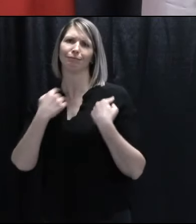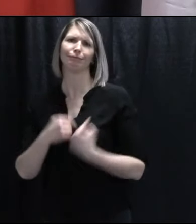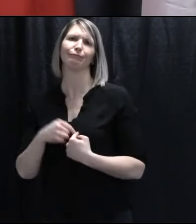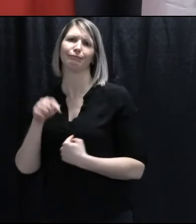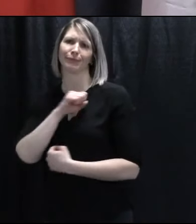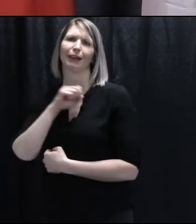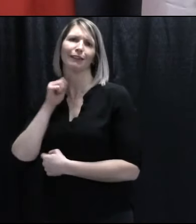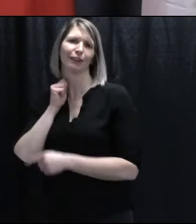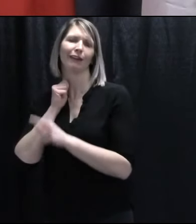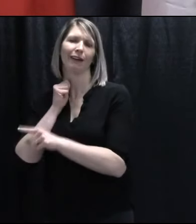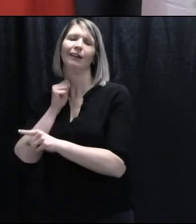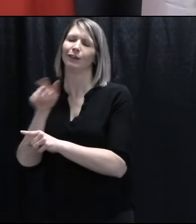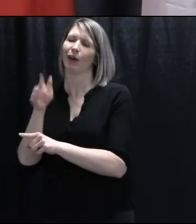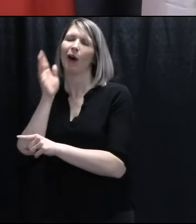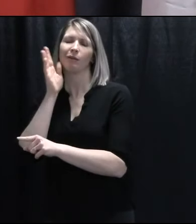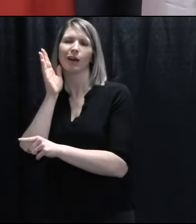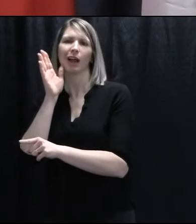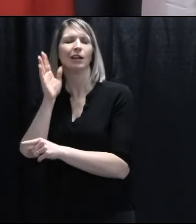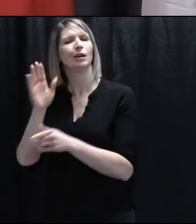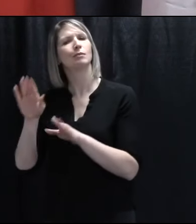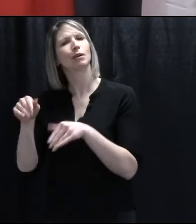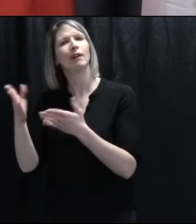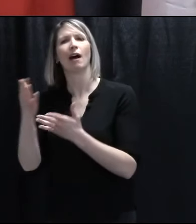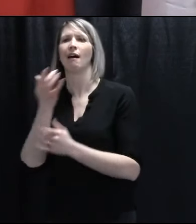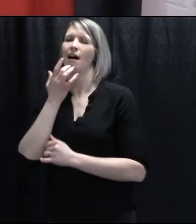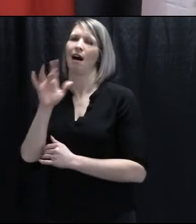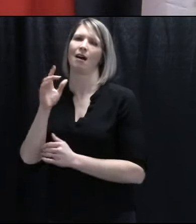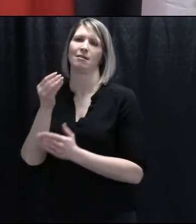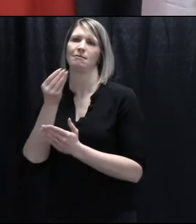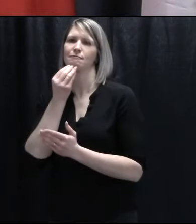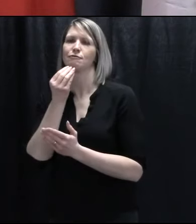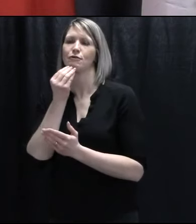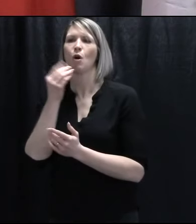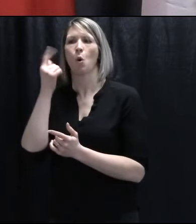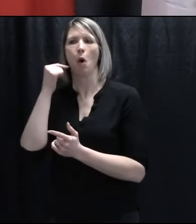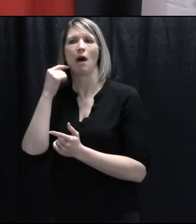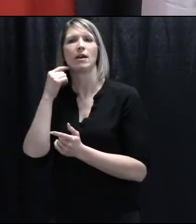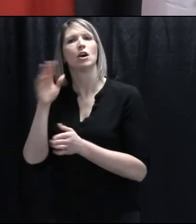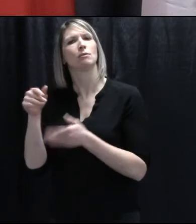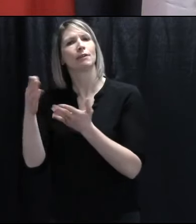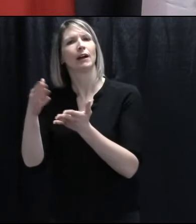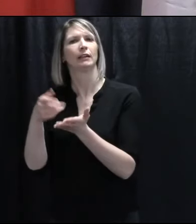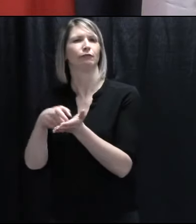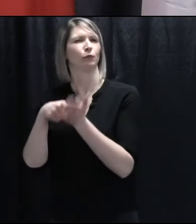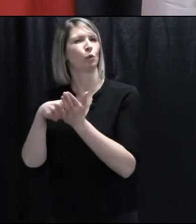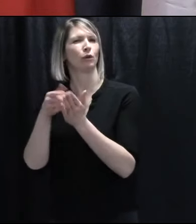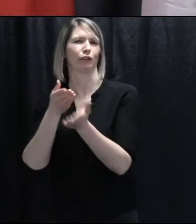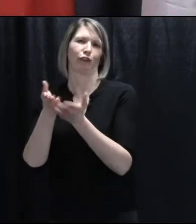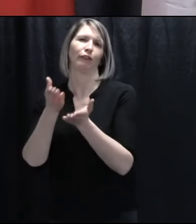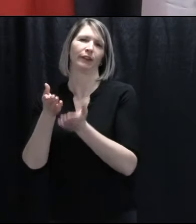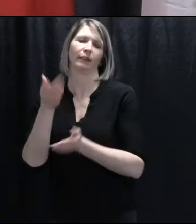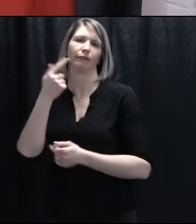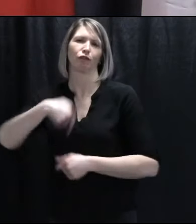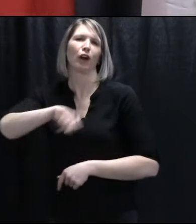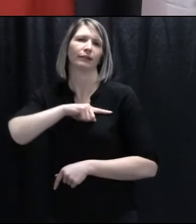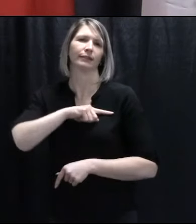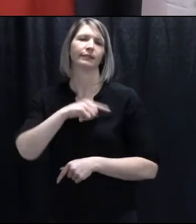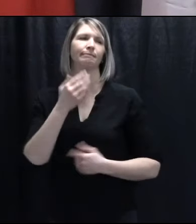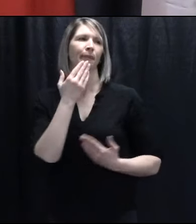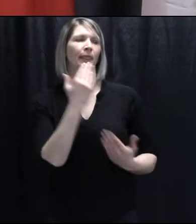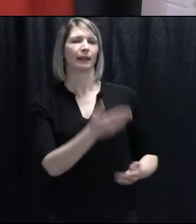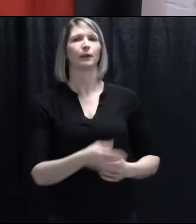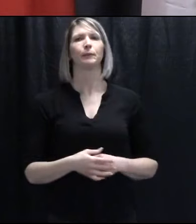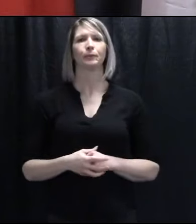leaving and entering our province a hot meal as they continue on their journey. Thank you very much. Thank